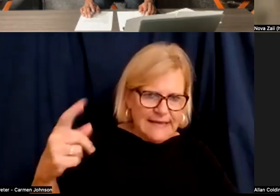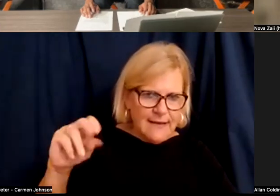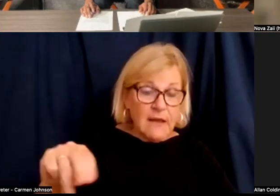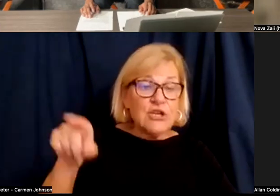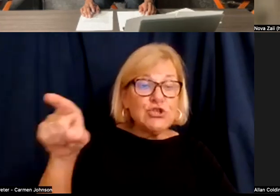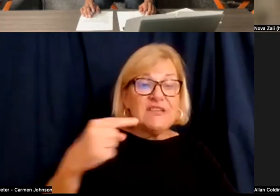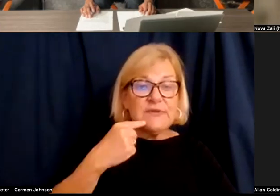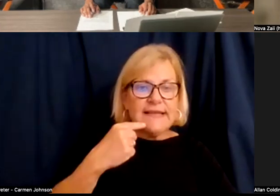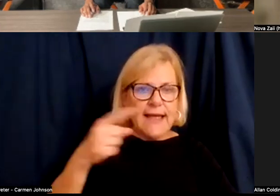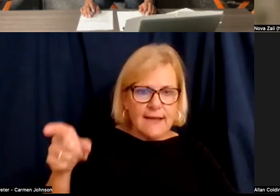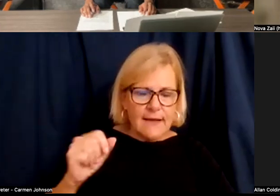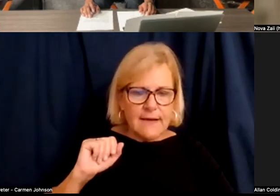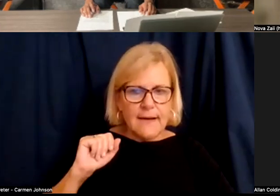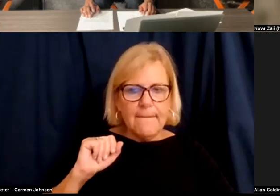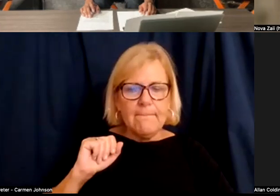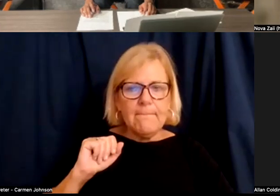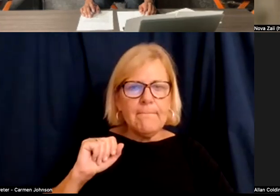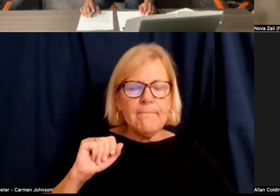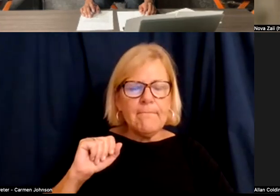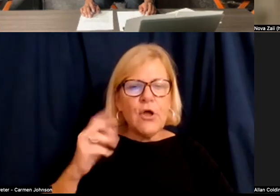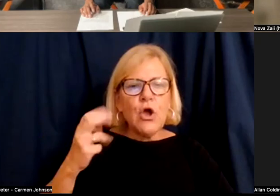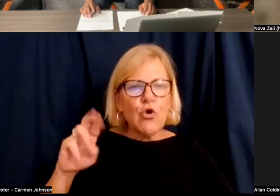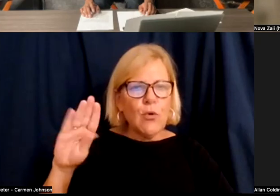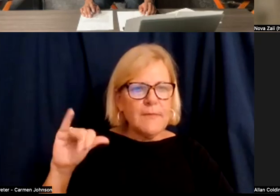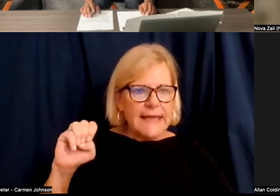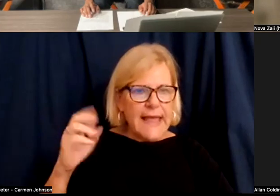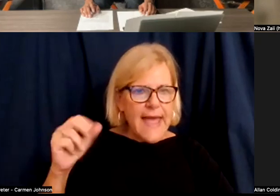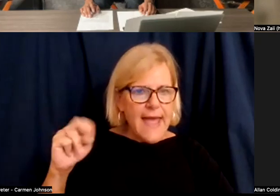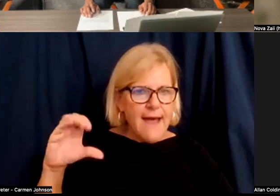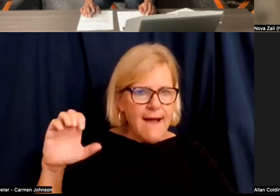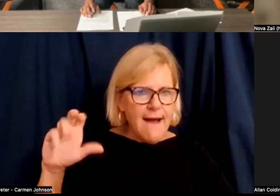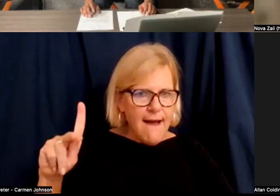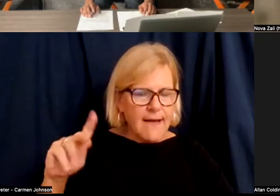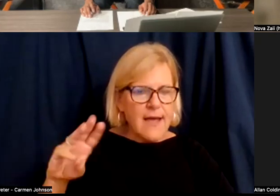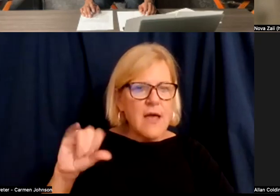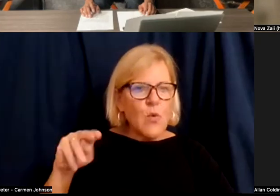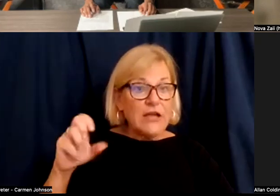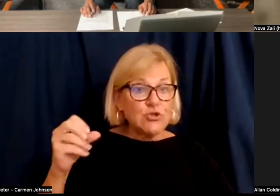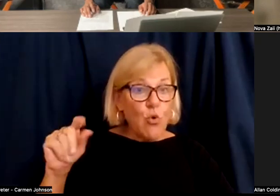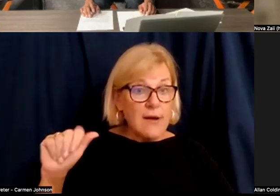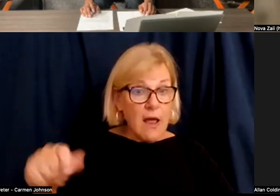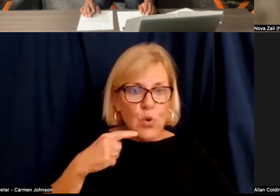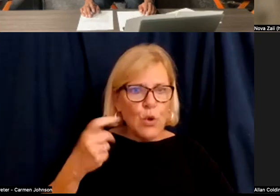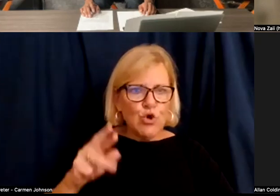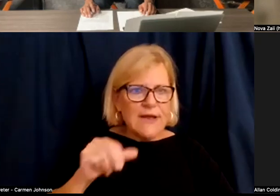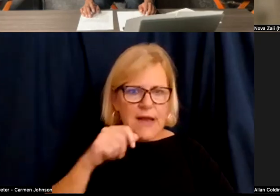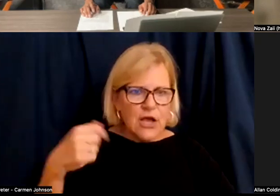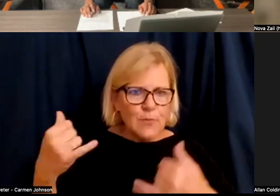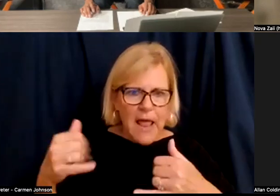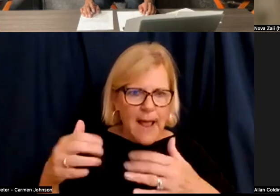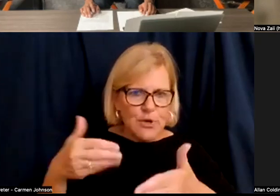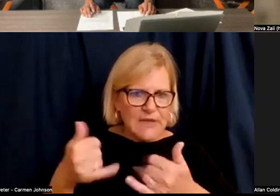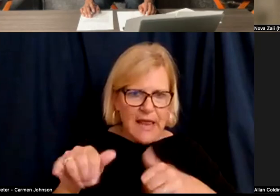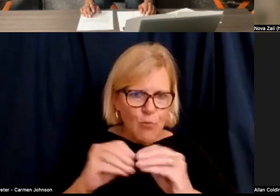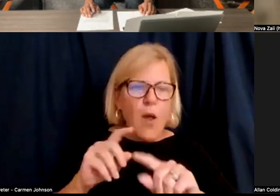saying that Herbie Hancock and Wayne Shorter told her not to play music anymore, but